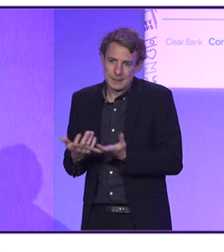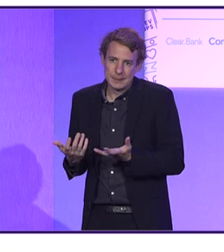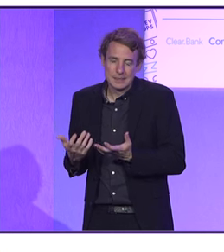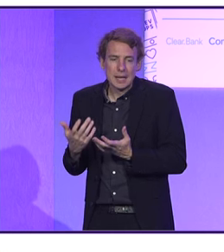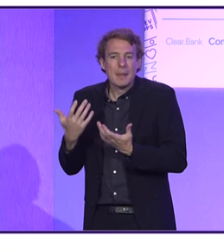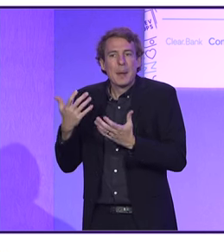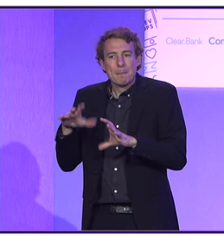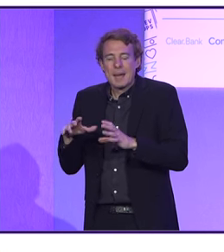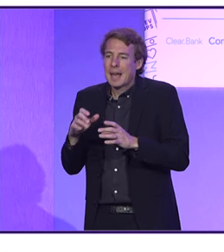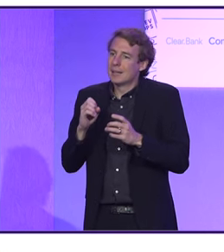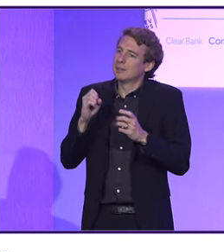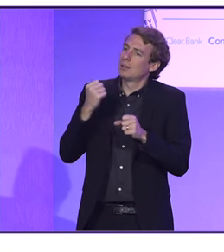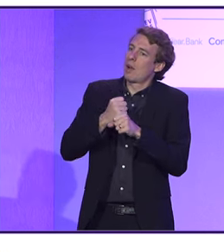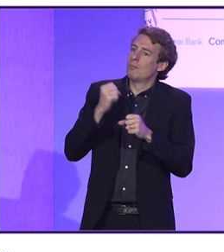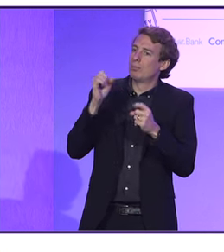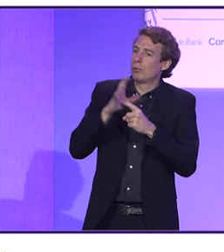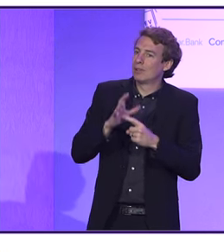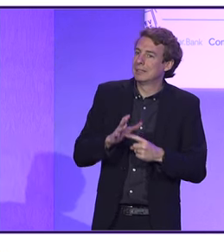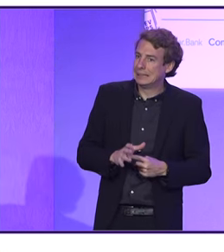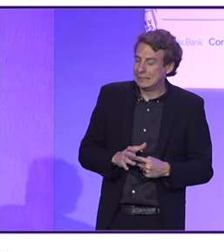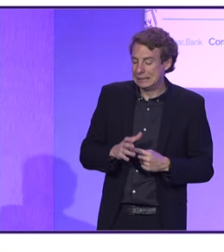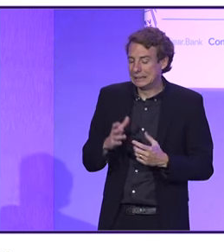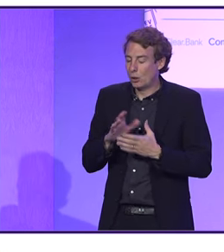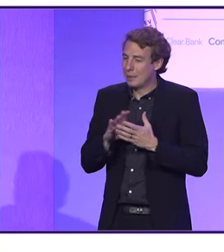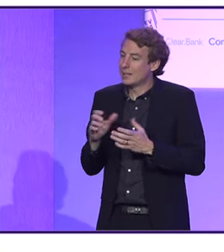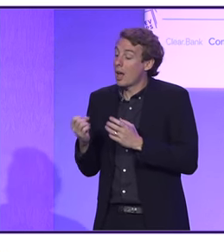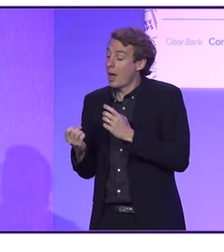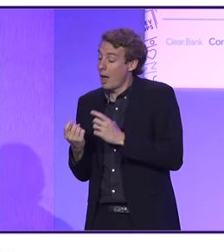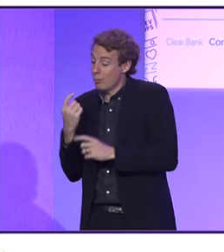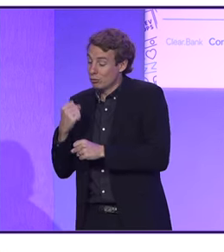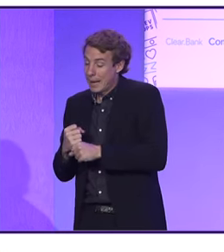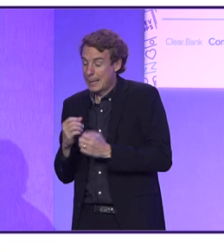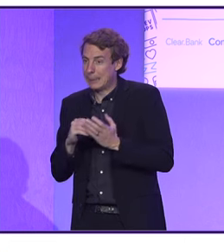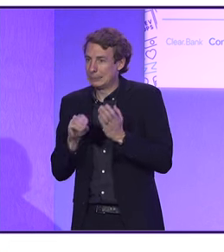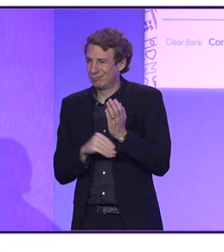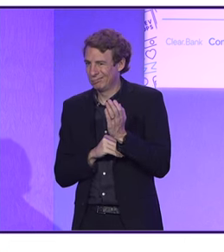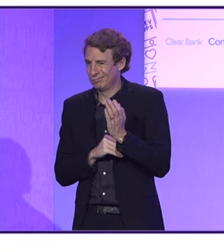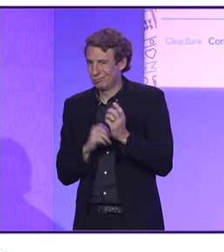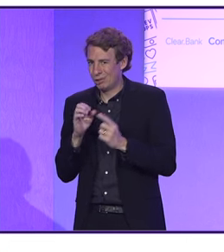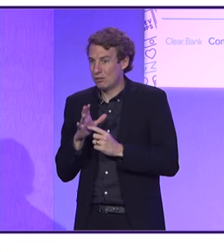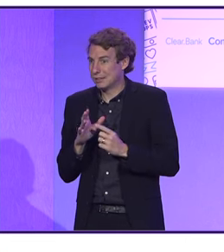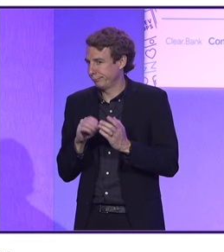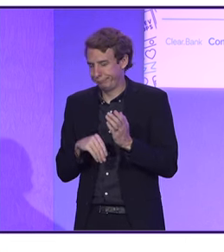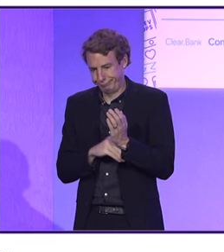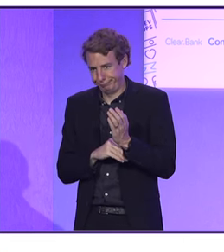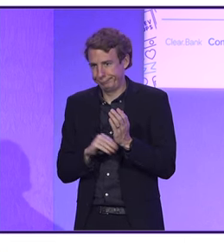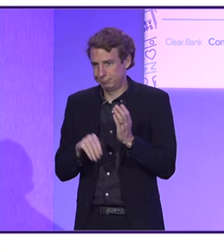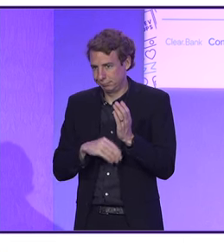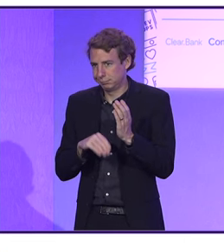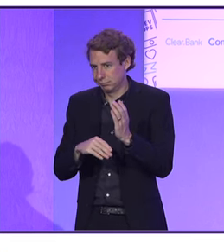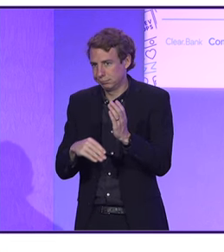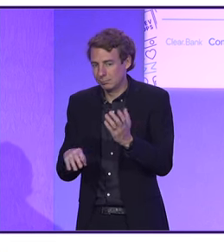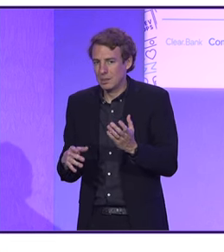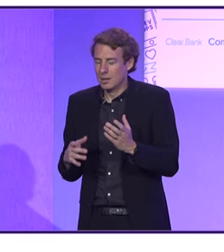as government priorities meant that we weren't able to do upgrade work, it got harder and harder to upgrade. To the point that we were using an operating